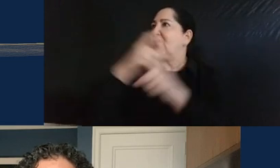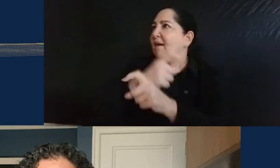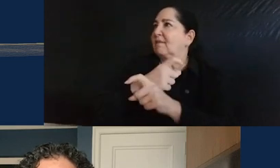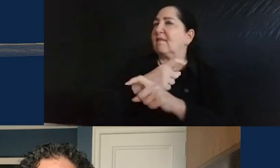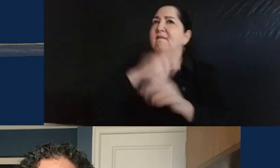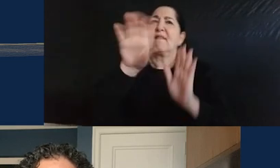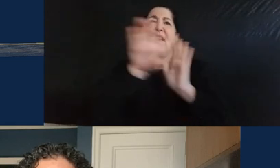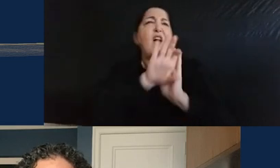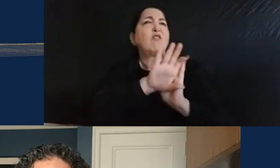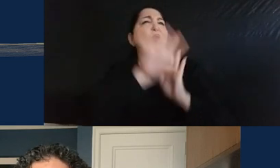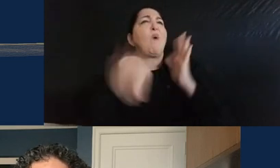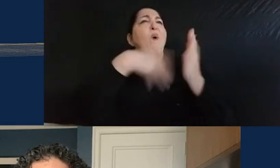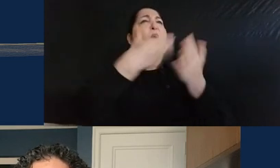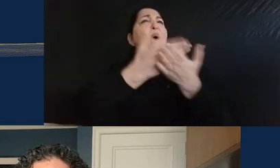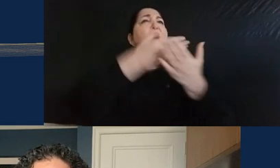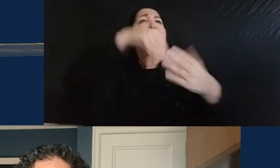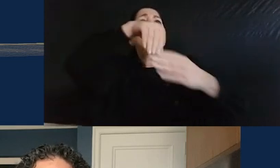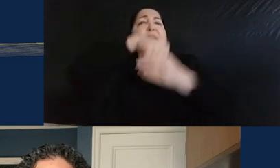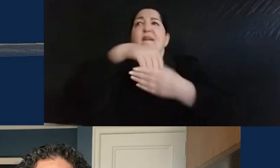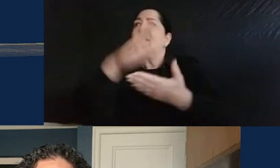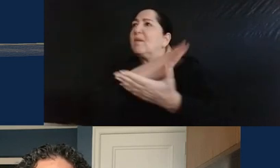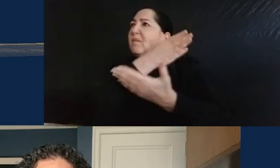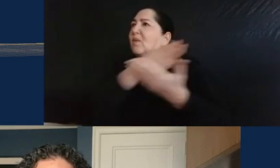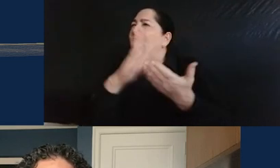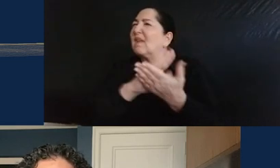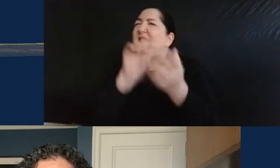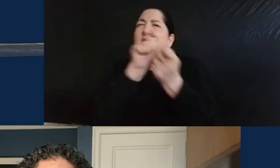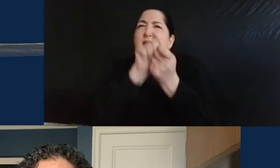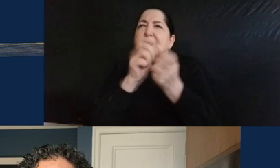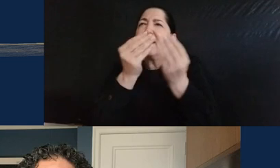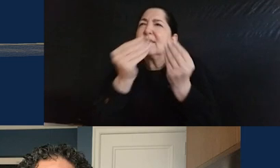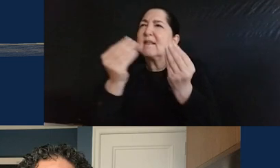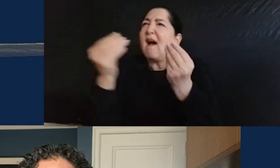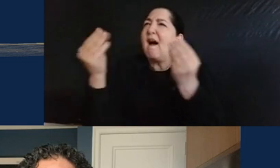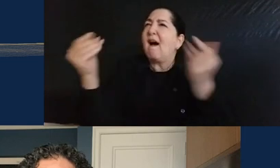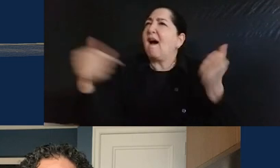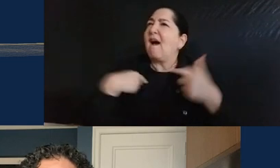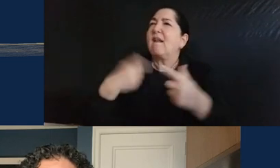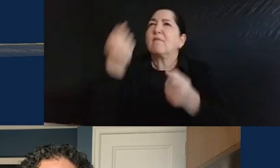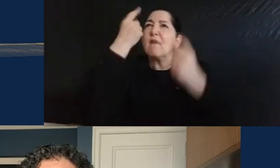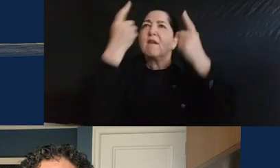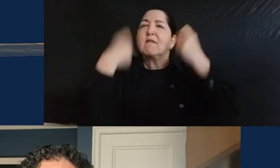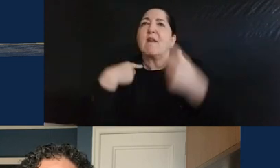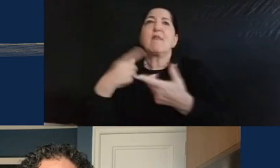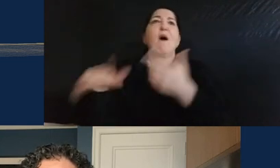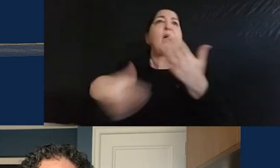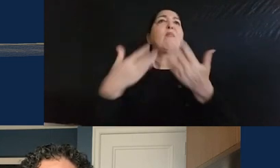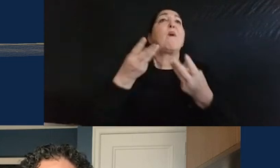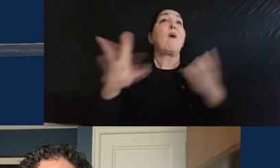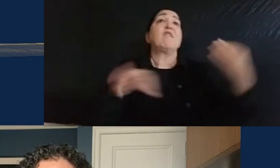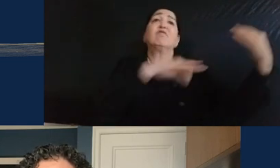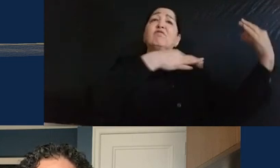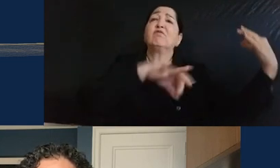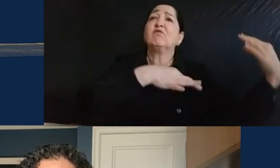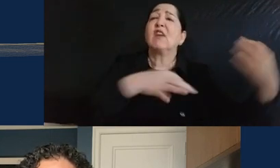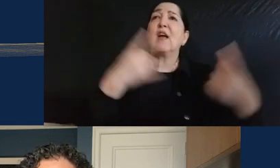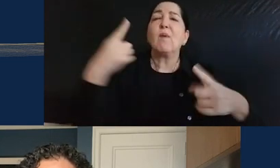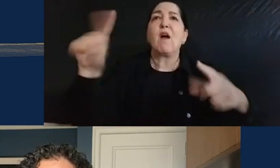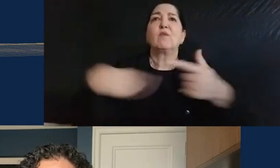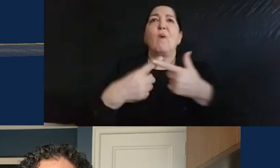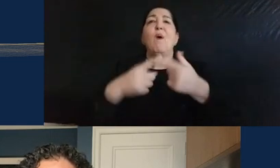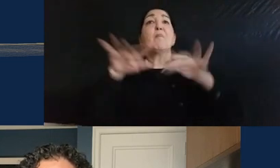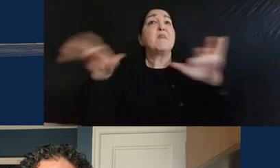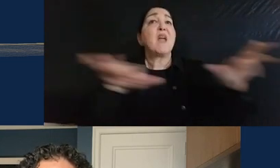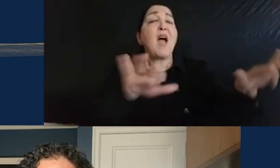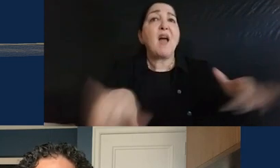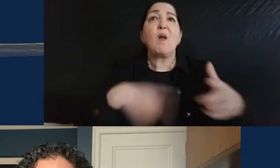and character in the most subtle details in the work, in the way a string works or the way a piano works or the way silence